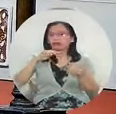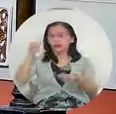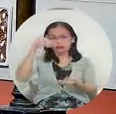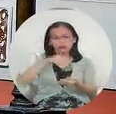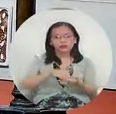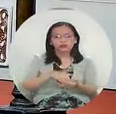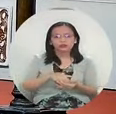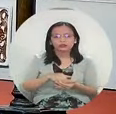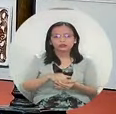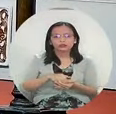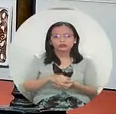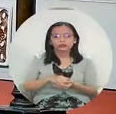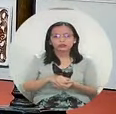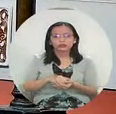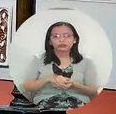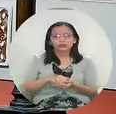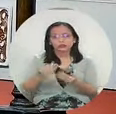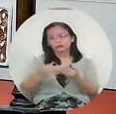thing for yourself.